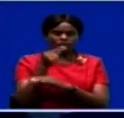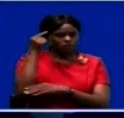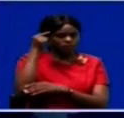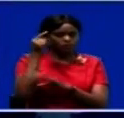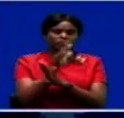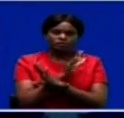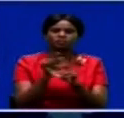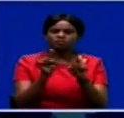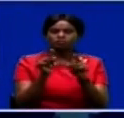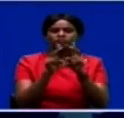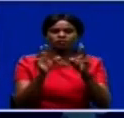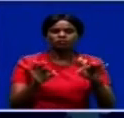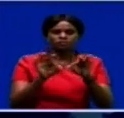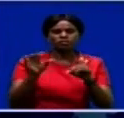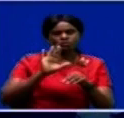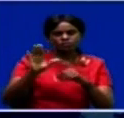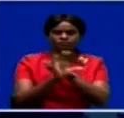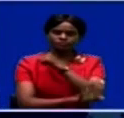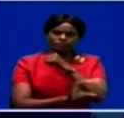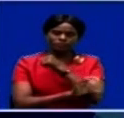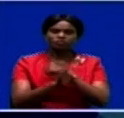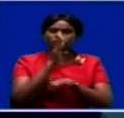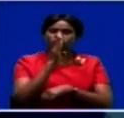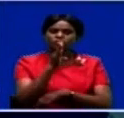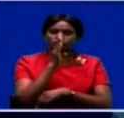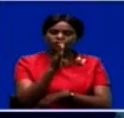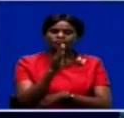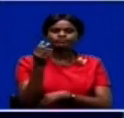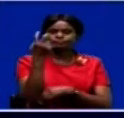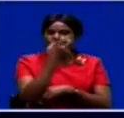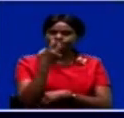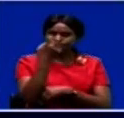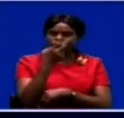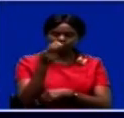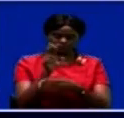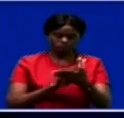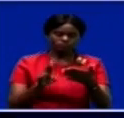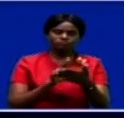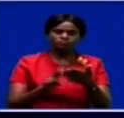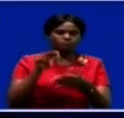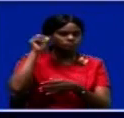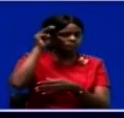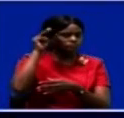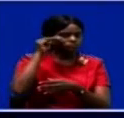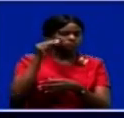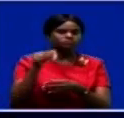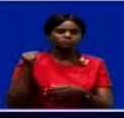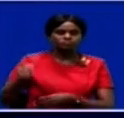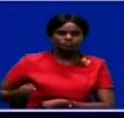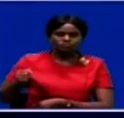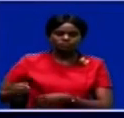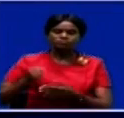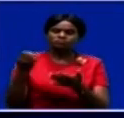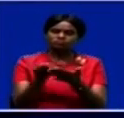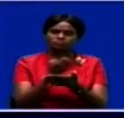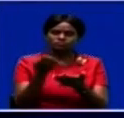to consolidating trade ties with Belgium. Mr. Yaluma said this in a speech read on his behalf by Ministry of Commerce Chief